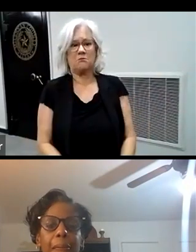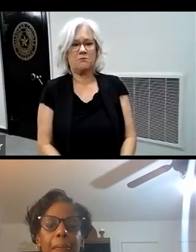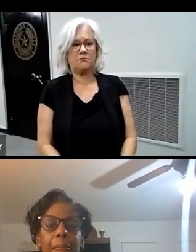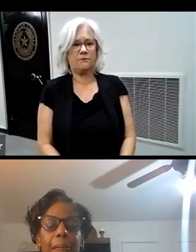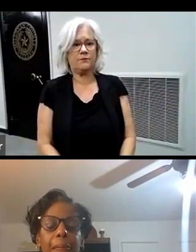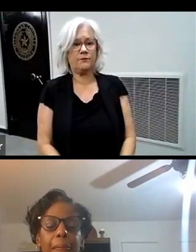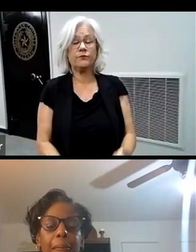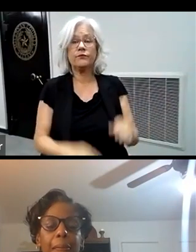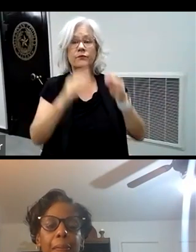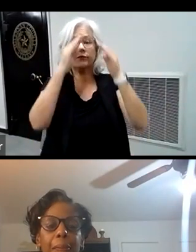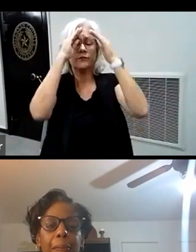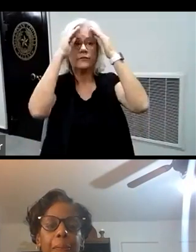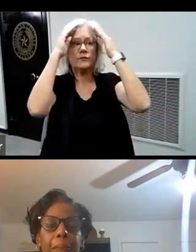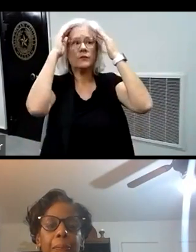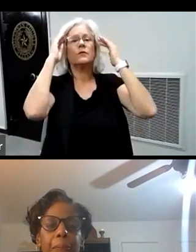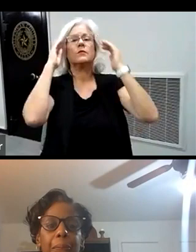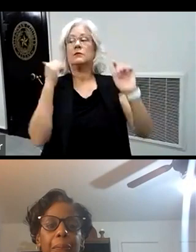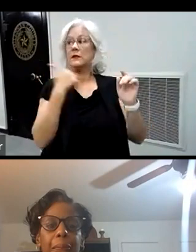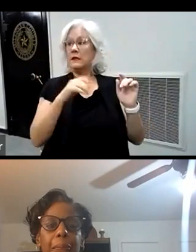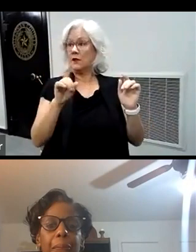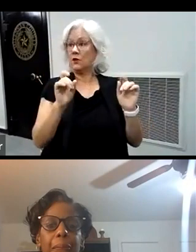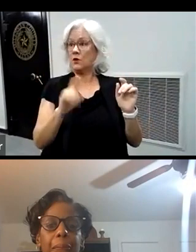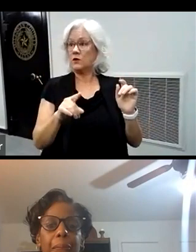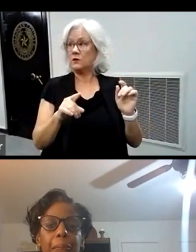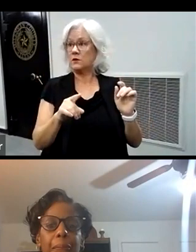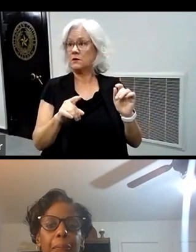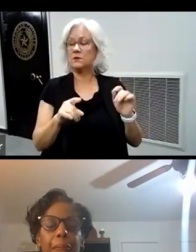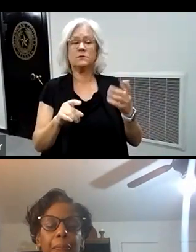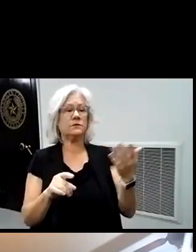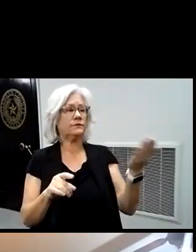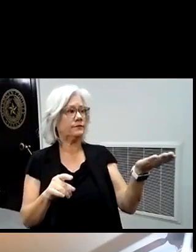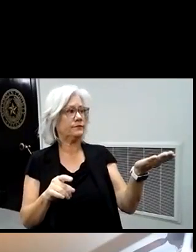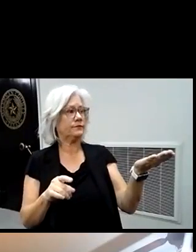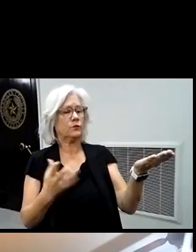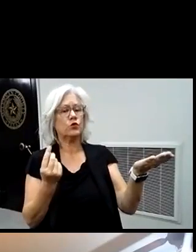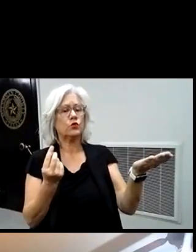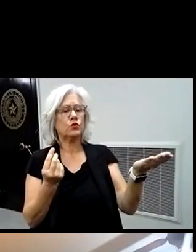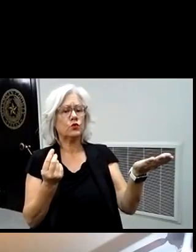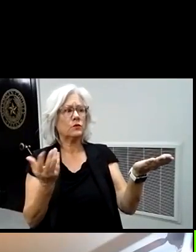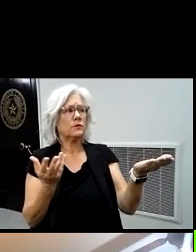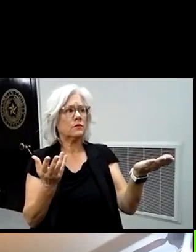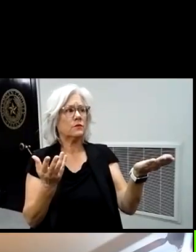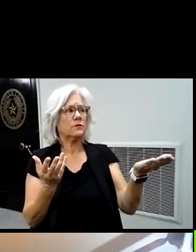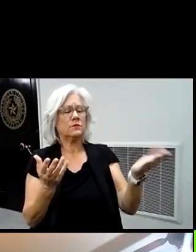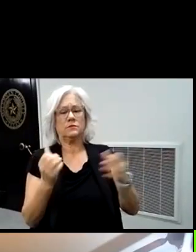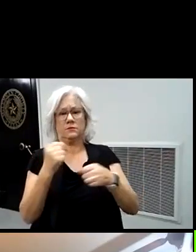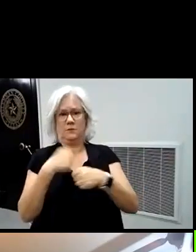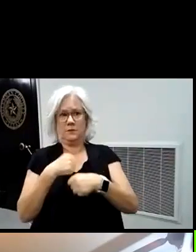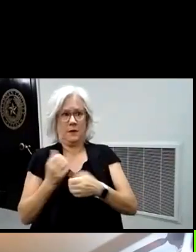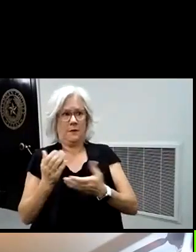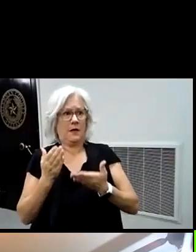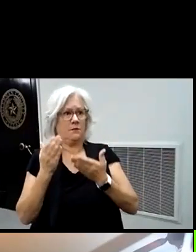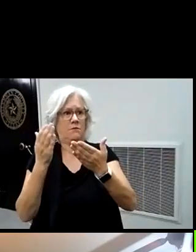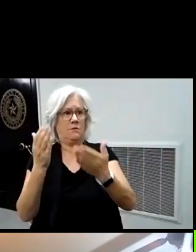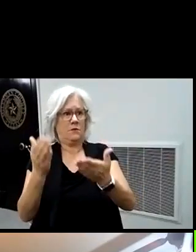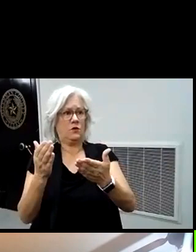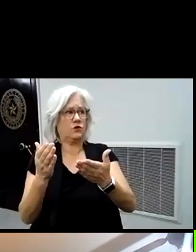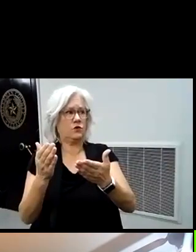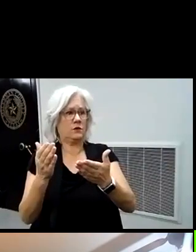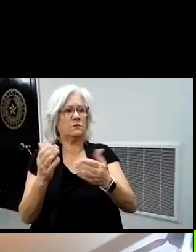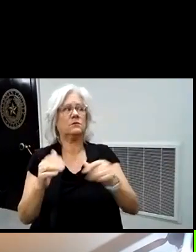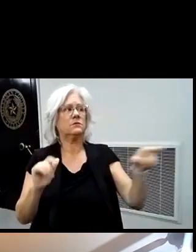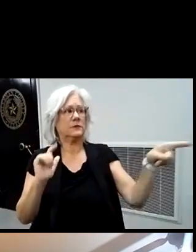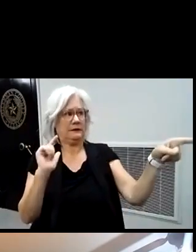Is there any questions anyone have? What's the pleasure of the court? Motion to approve.